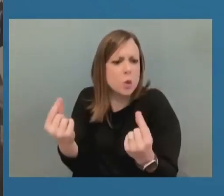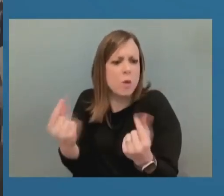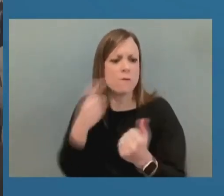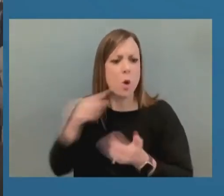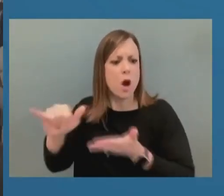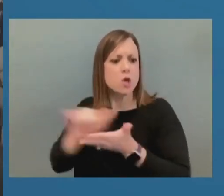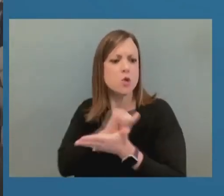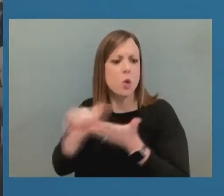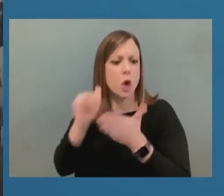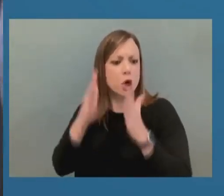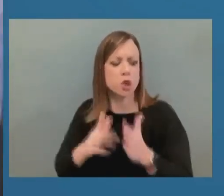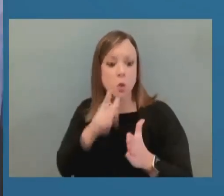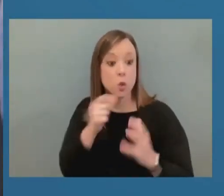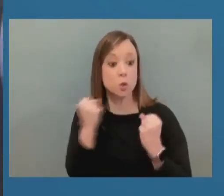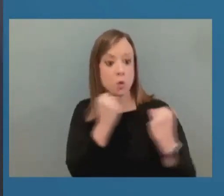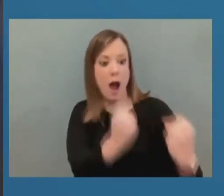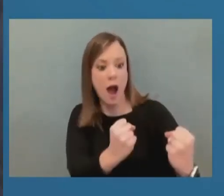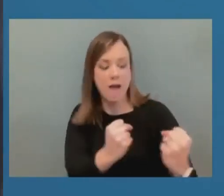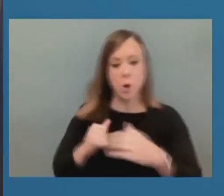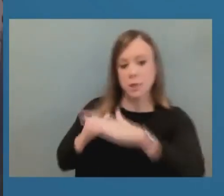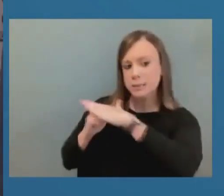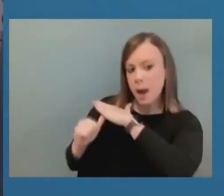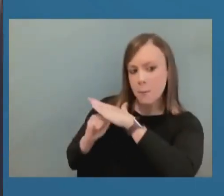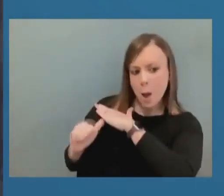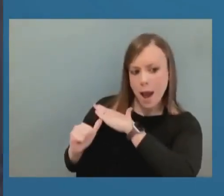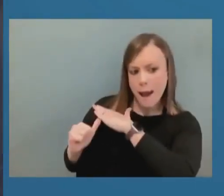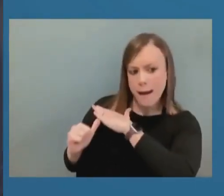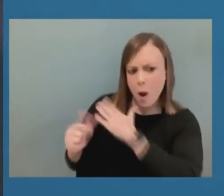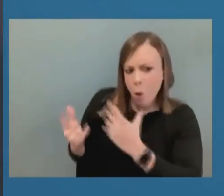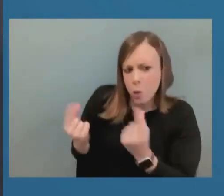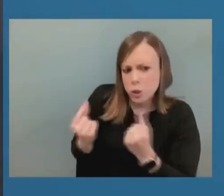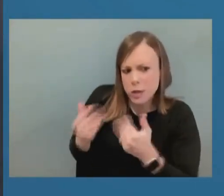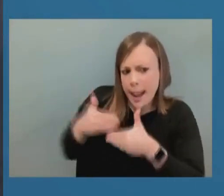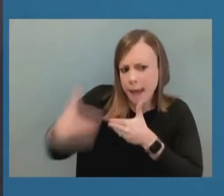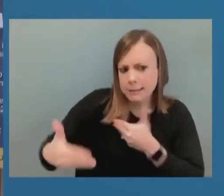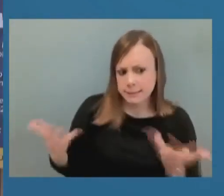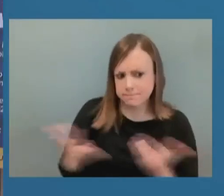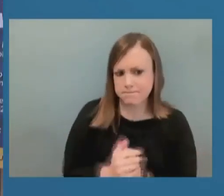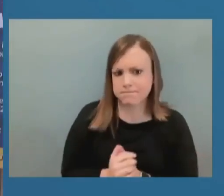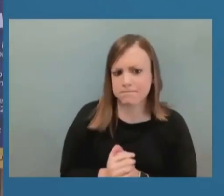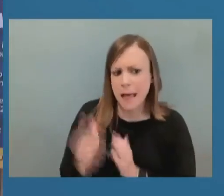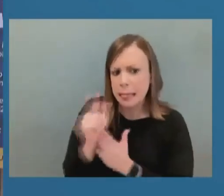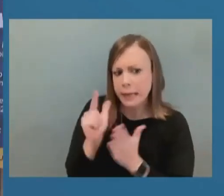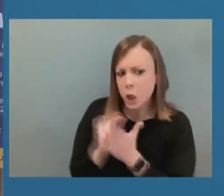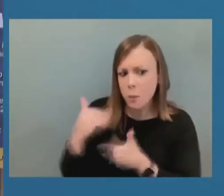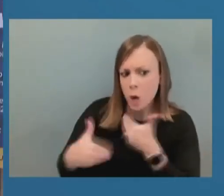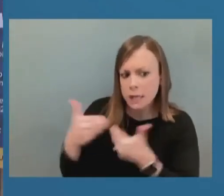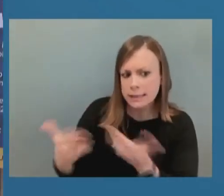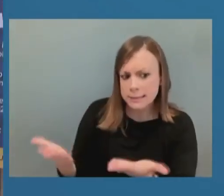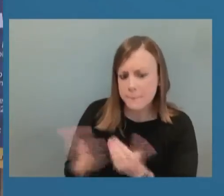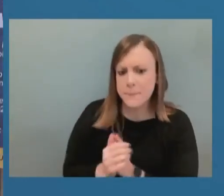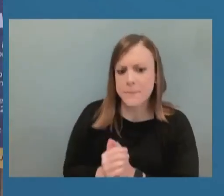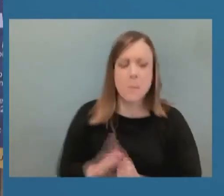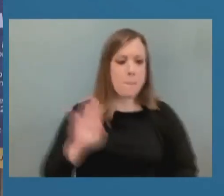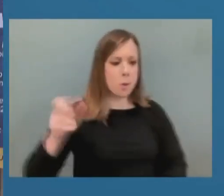all of those things? I'm going to let my counsel give you some insight into the legal process. Brian Mahana.